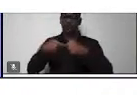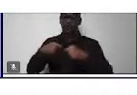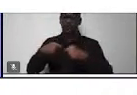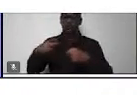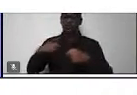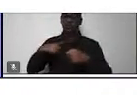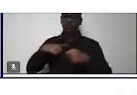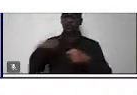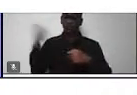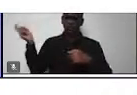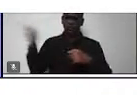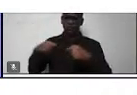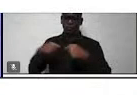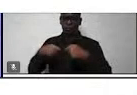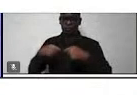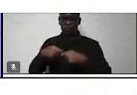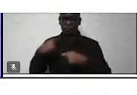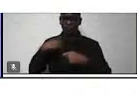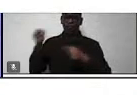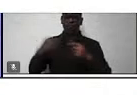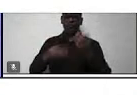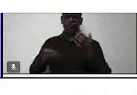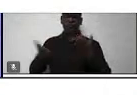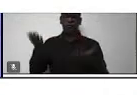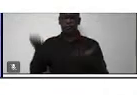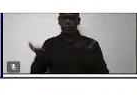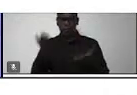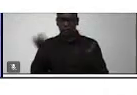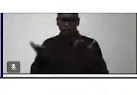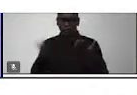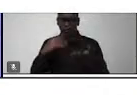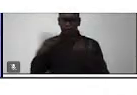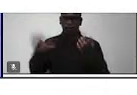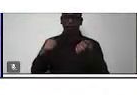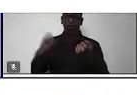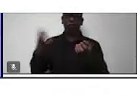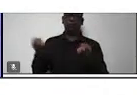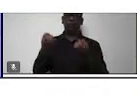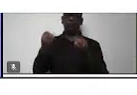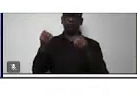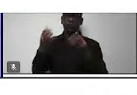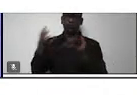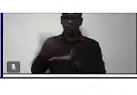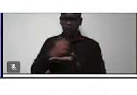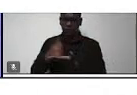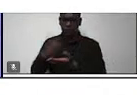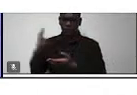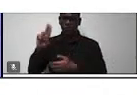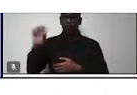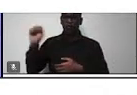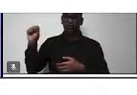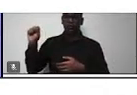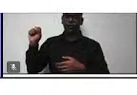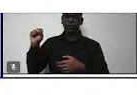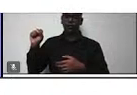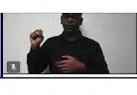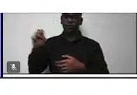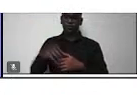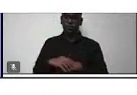lucrative market is because of the scale you can achieve in the US, and also it's a premium export market,